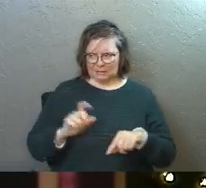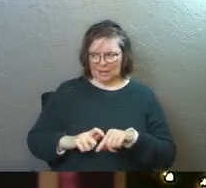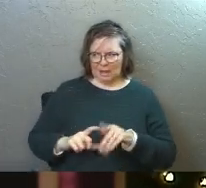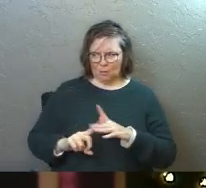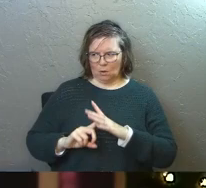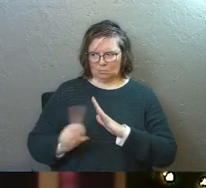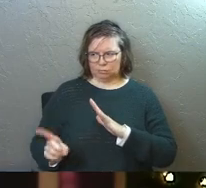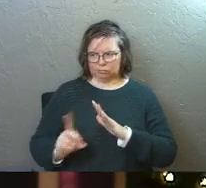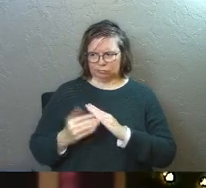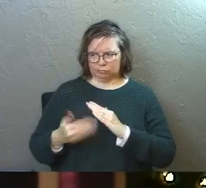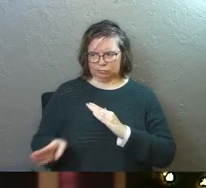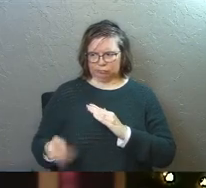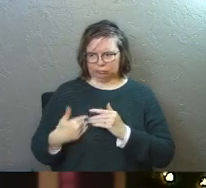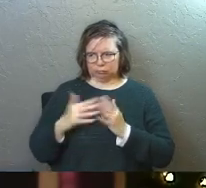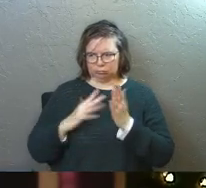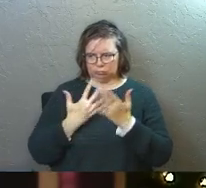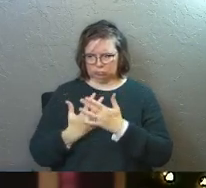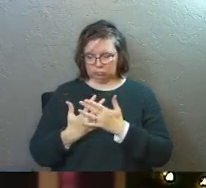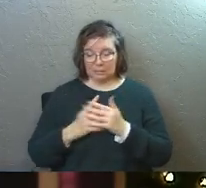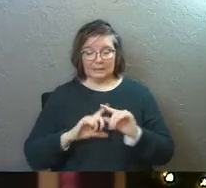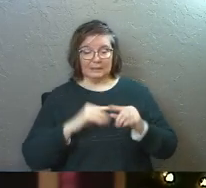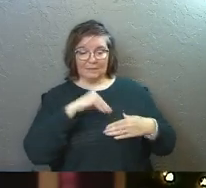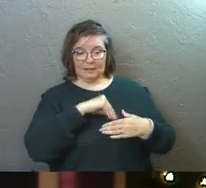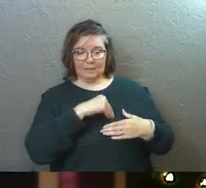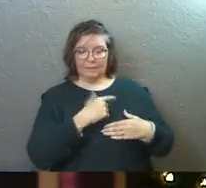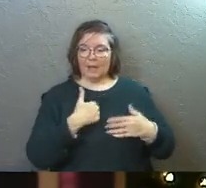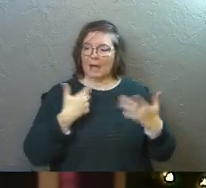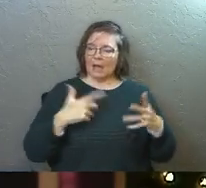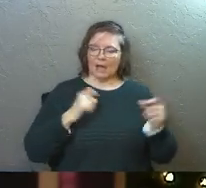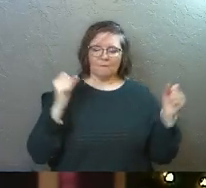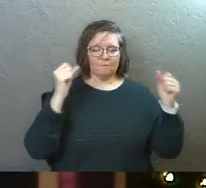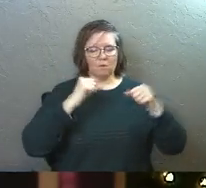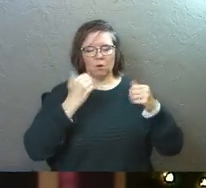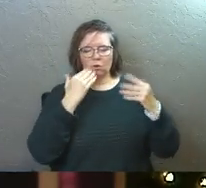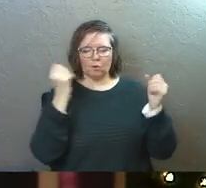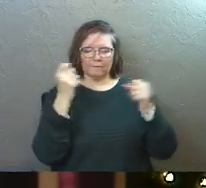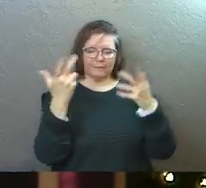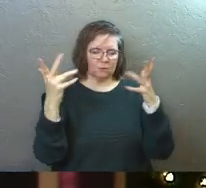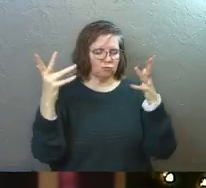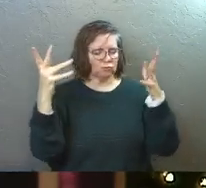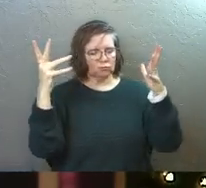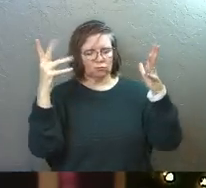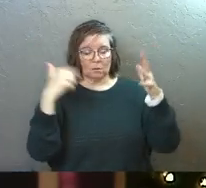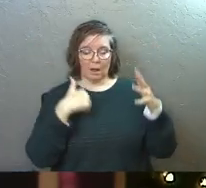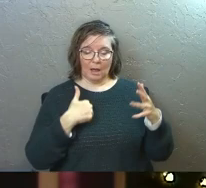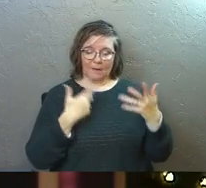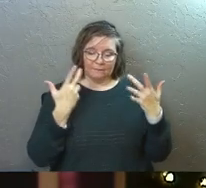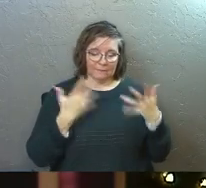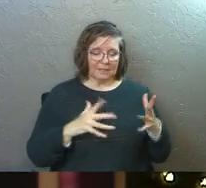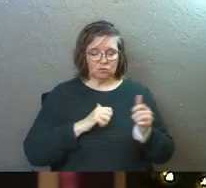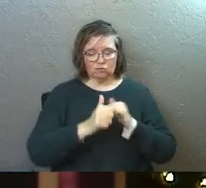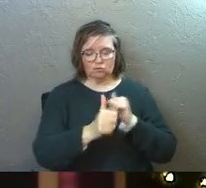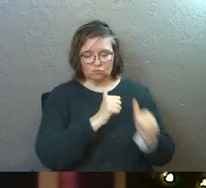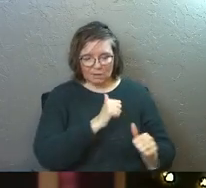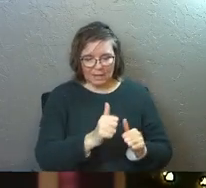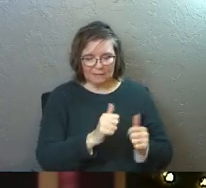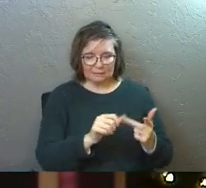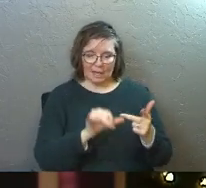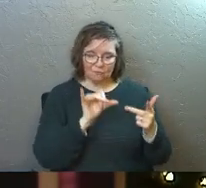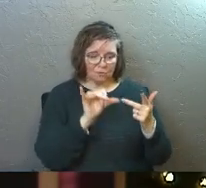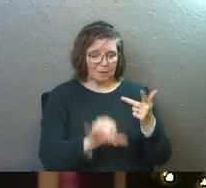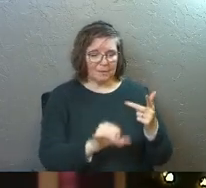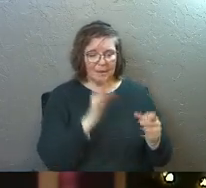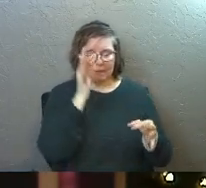is something else going on in Paul, right? He's saying things like, I have fought the good fight. I have finished the race. I have